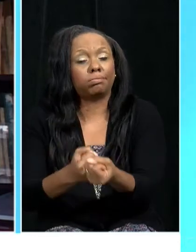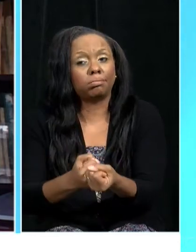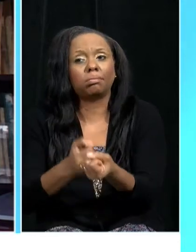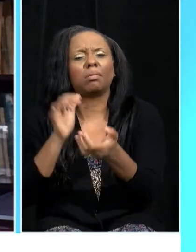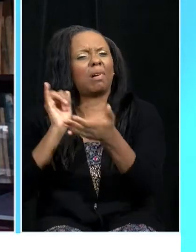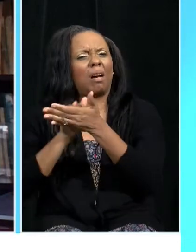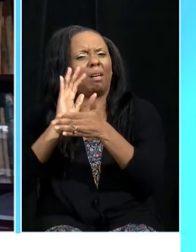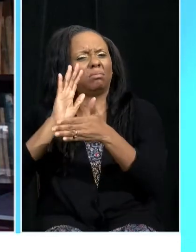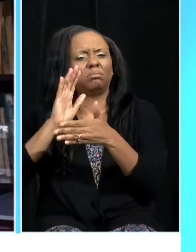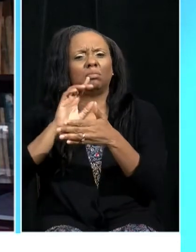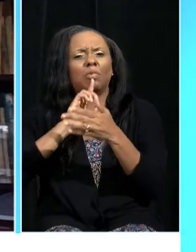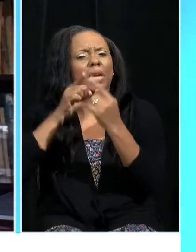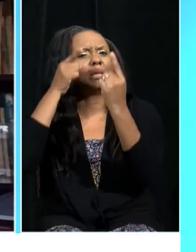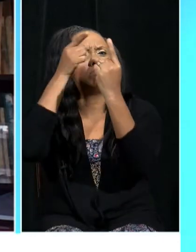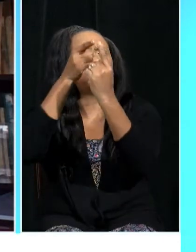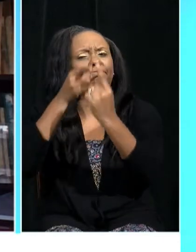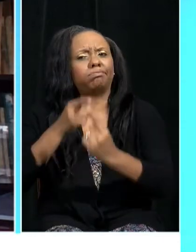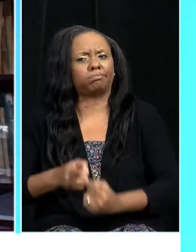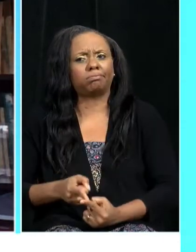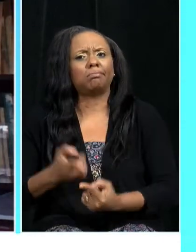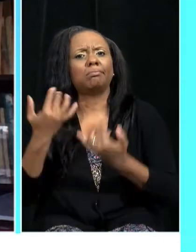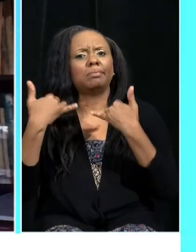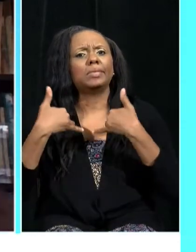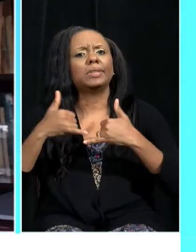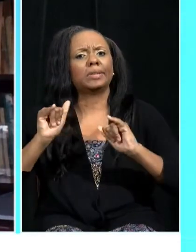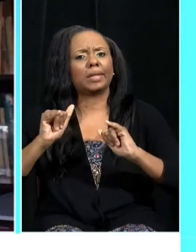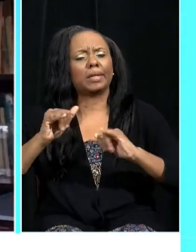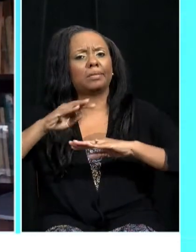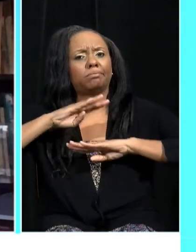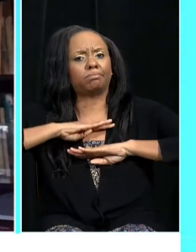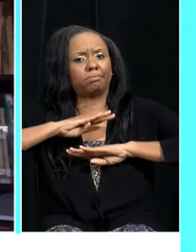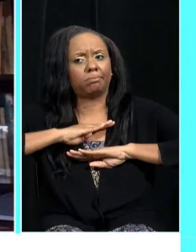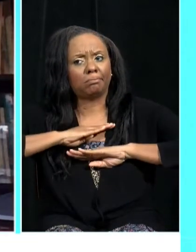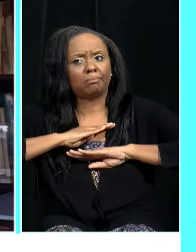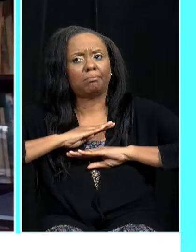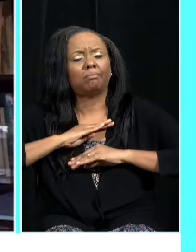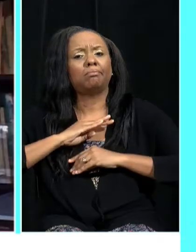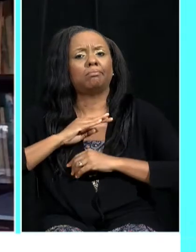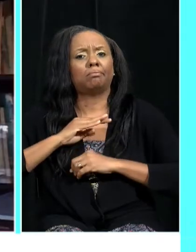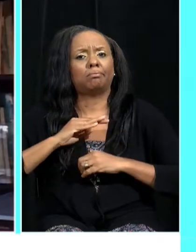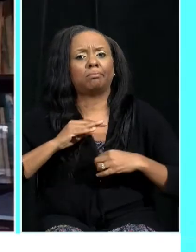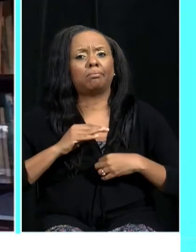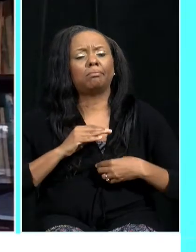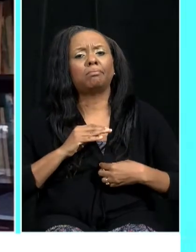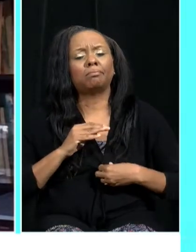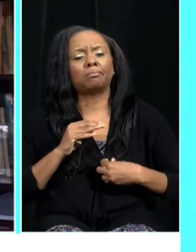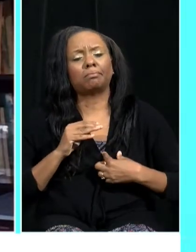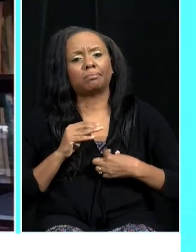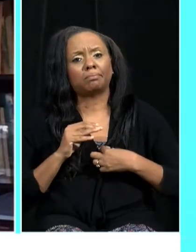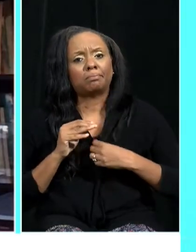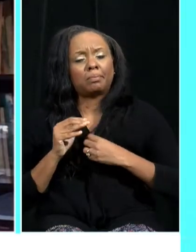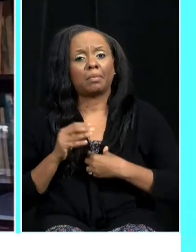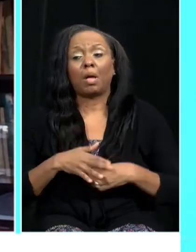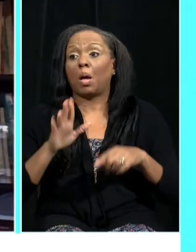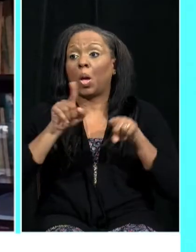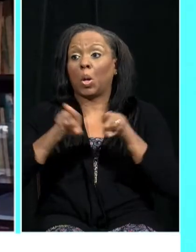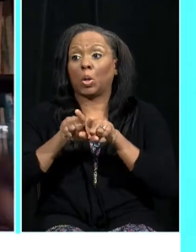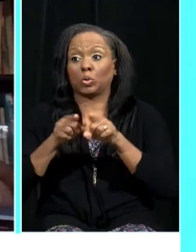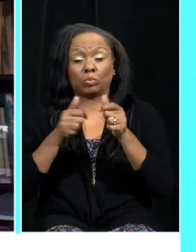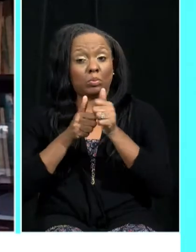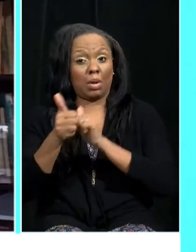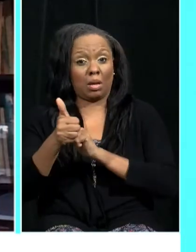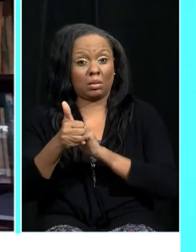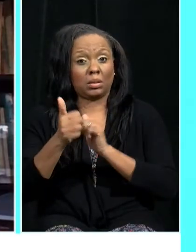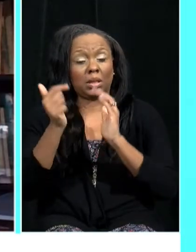of those targets have in fact been met, also passing key pieces of legislation and so on. But in a way, those